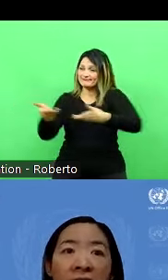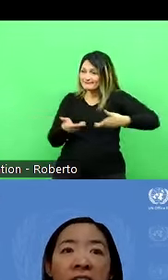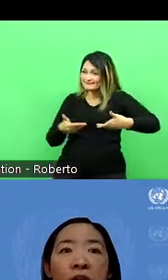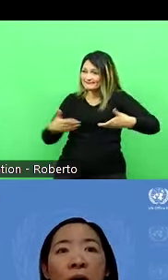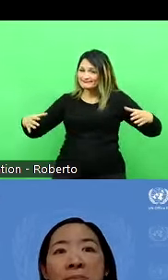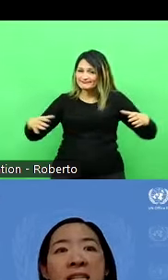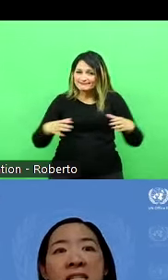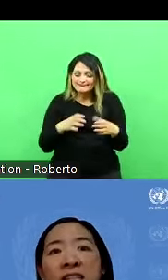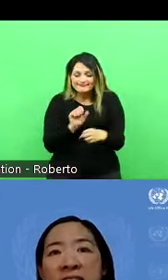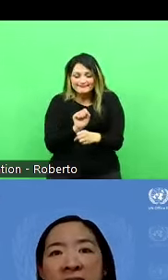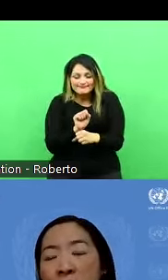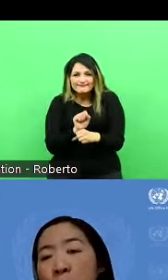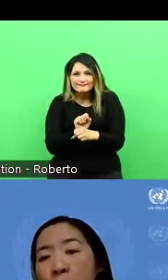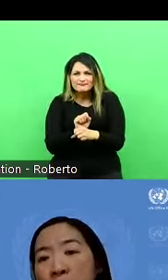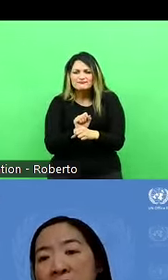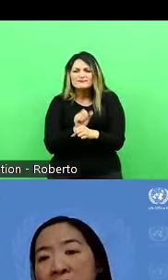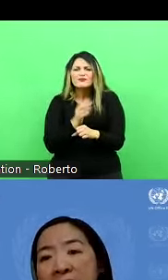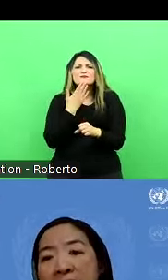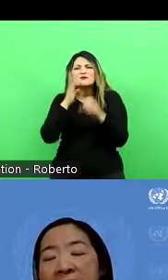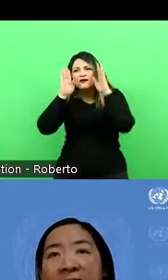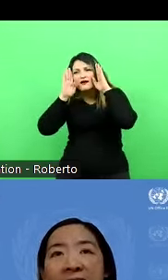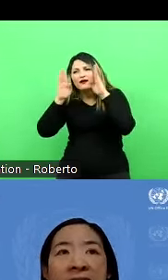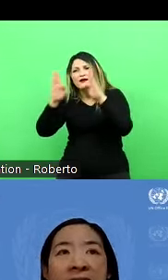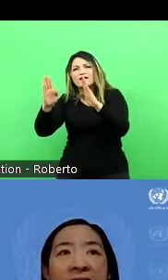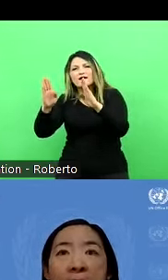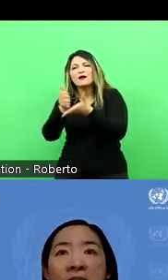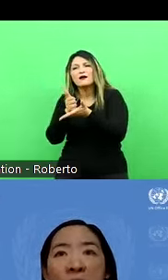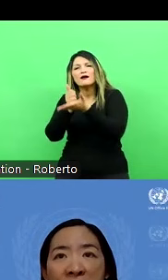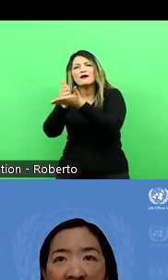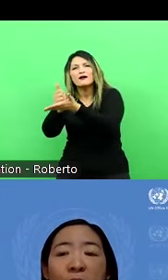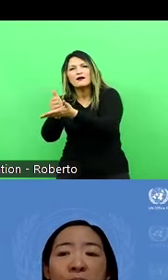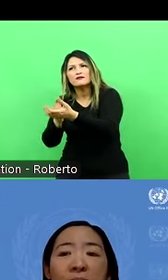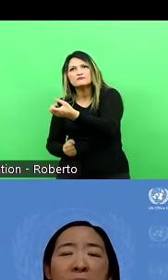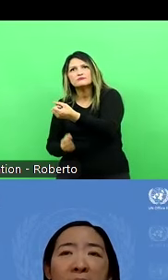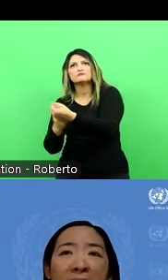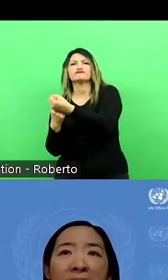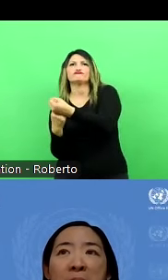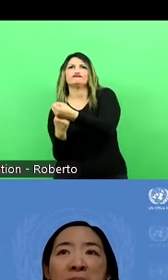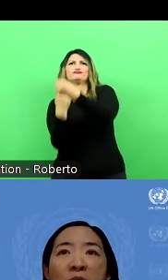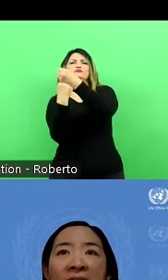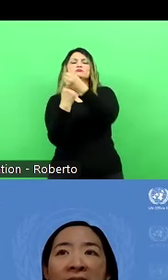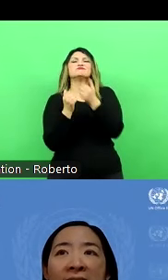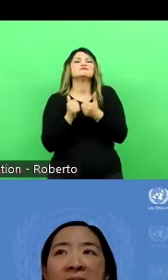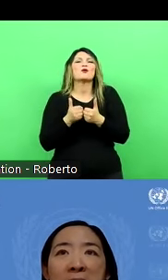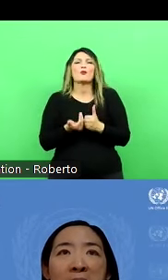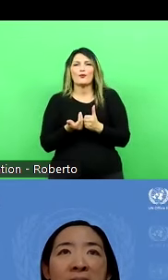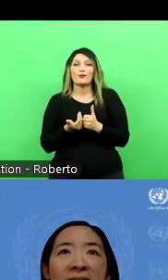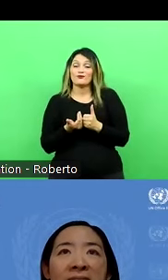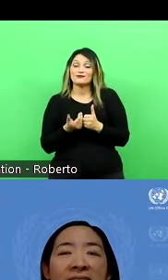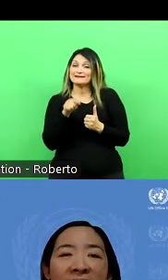participation, and also absence of the designated focal points are the key gaps that we found. Maybe one last